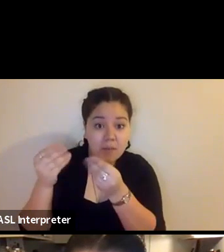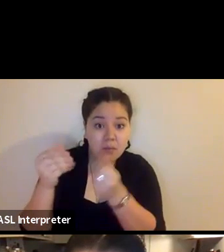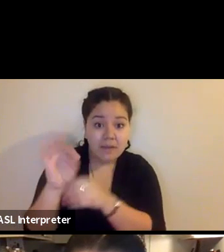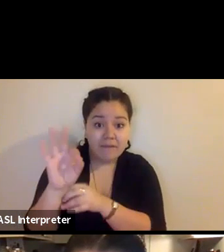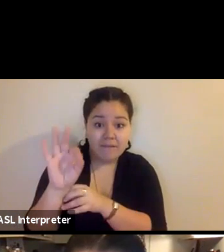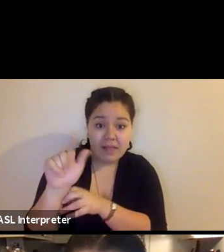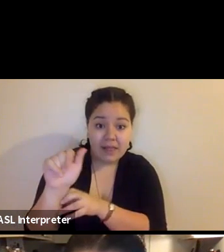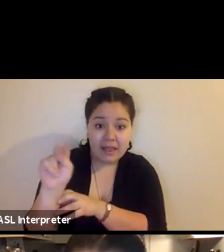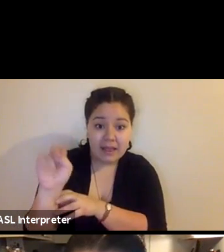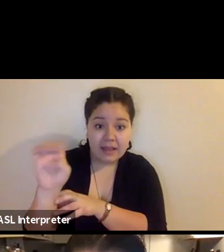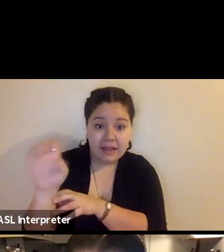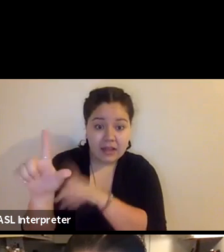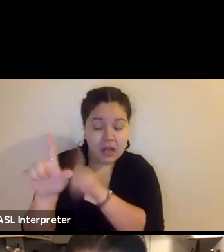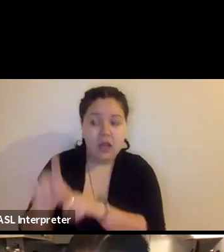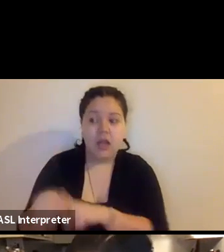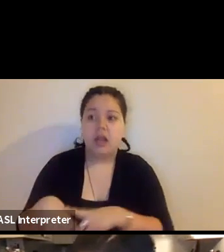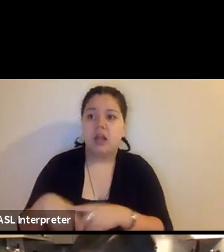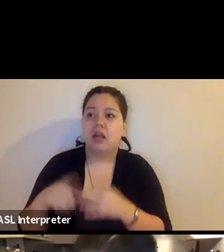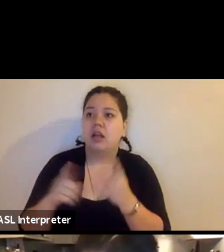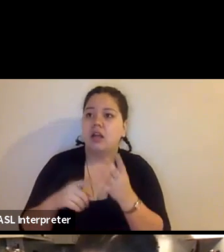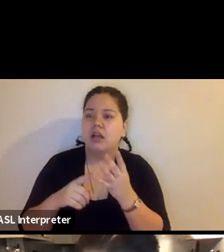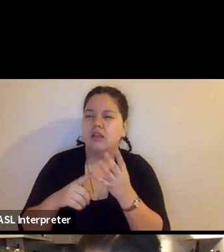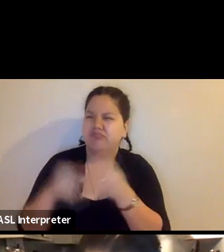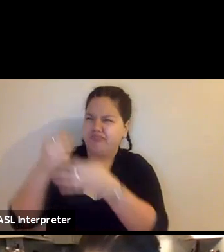24 lace hats,